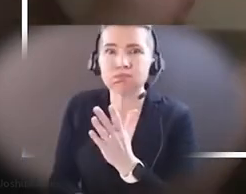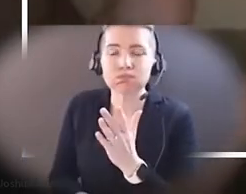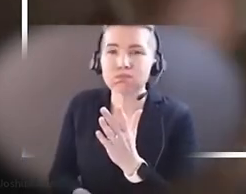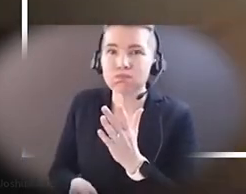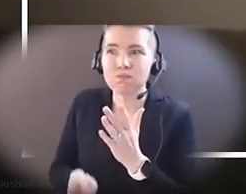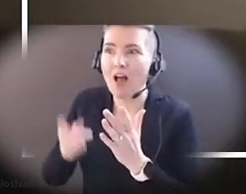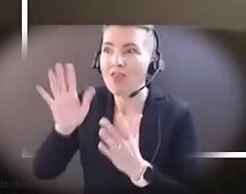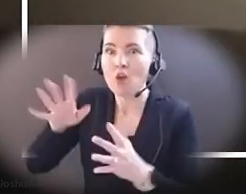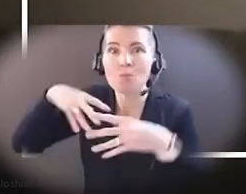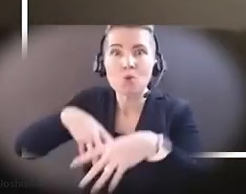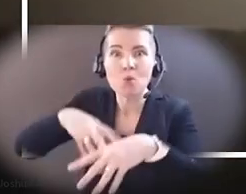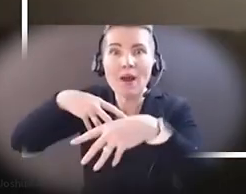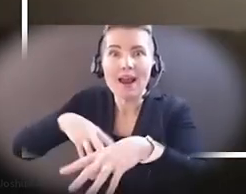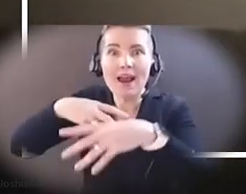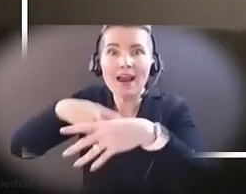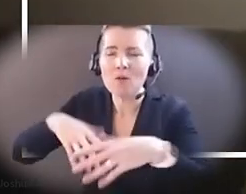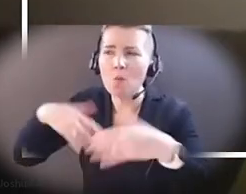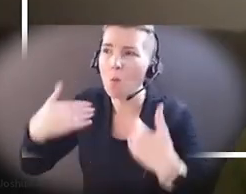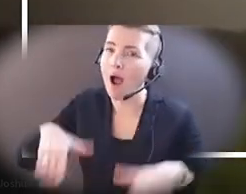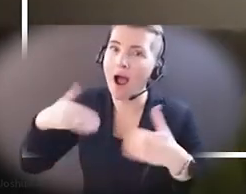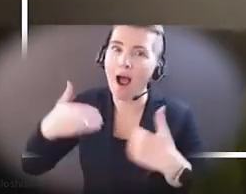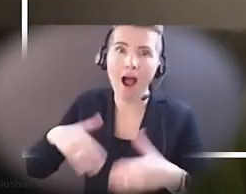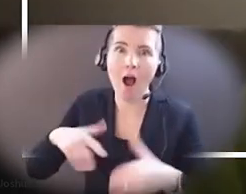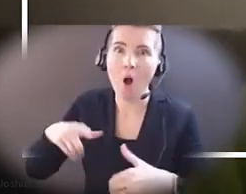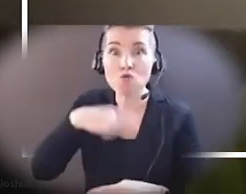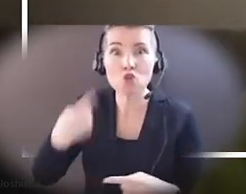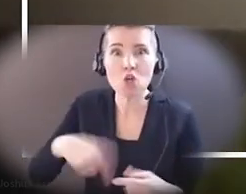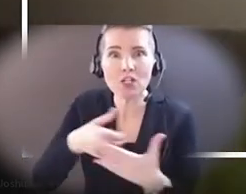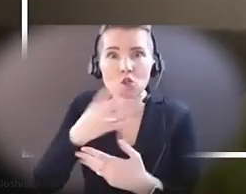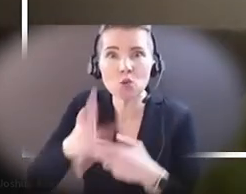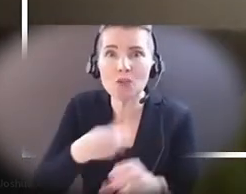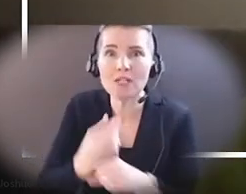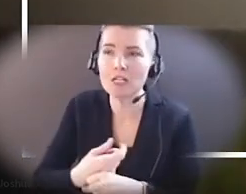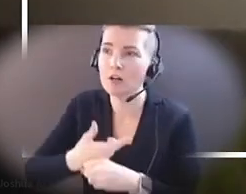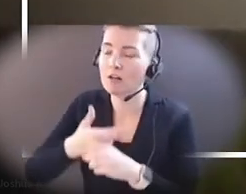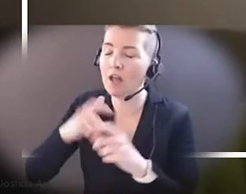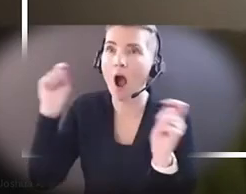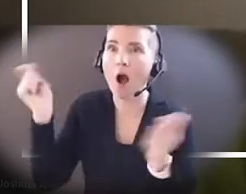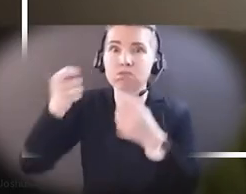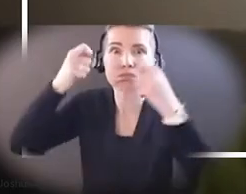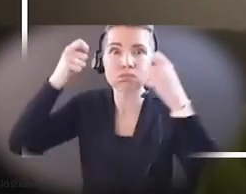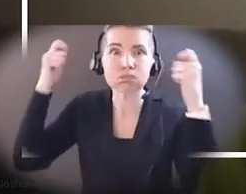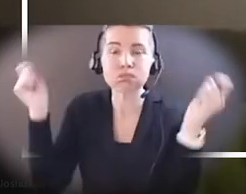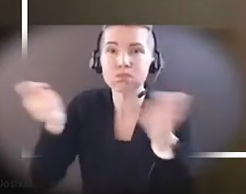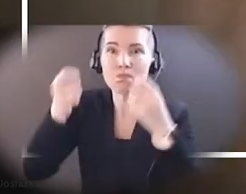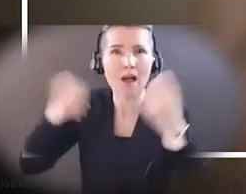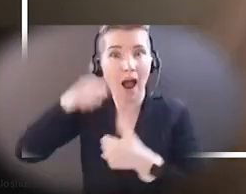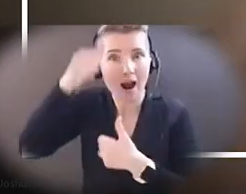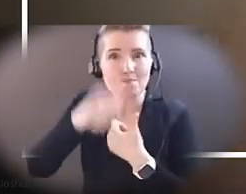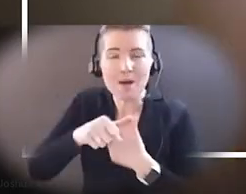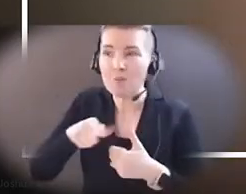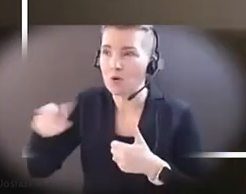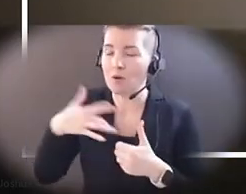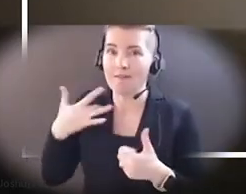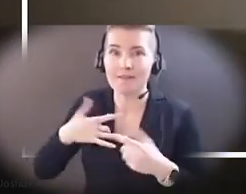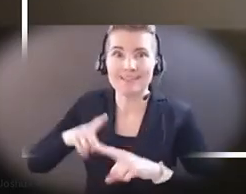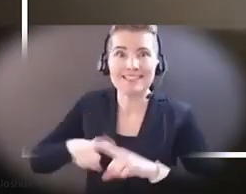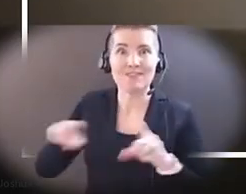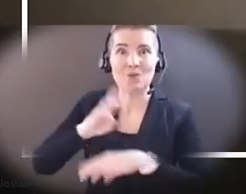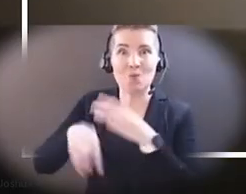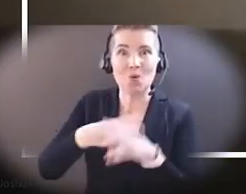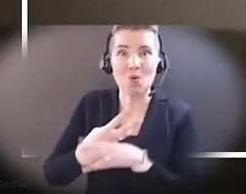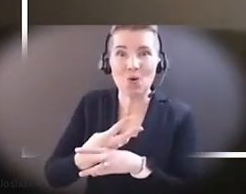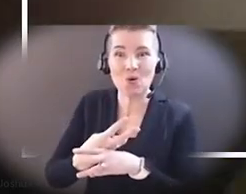the great parade that they have every in Chinese New Year and everything. And I remember it just being like in another world, especially since I'm like in Asia, in